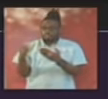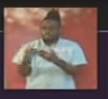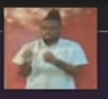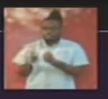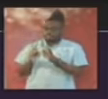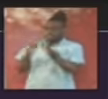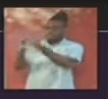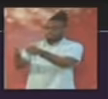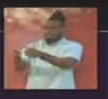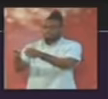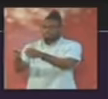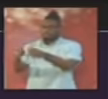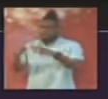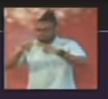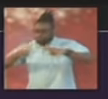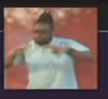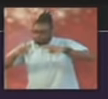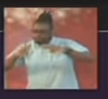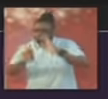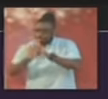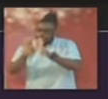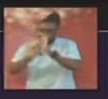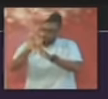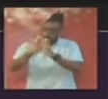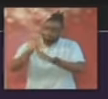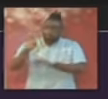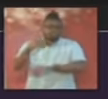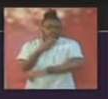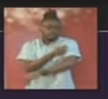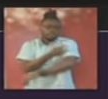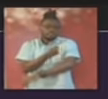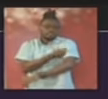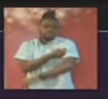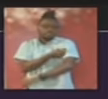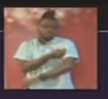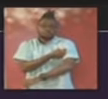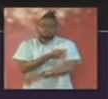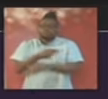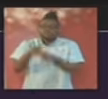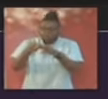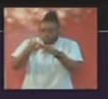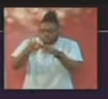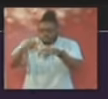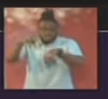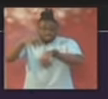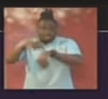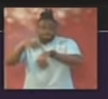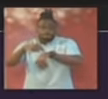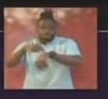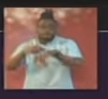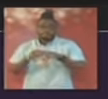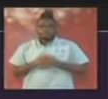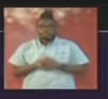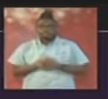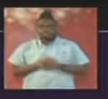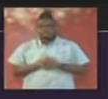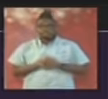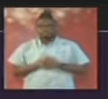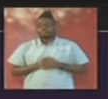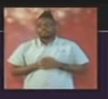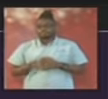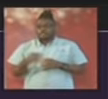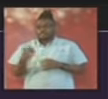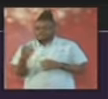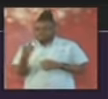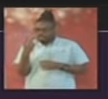a vaccine for COVID-19 ahead of schedule. So if you look at this slide, you would see